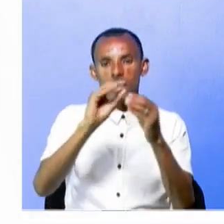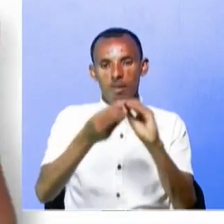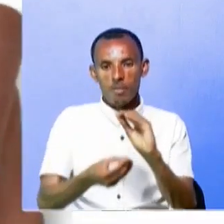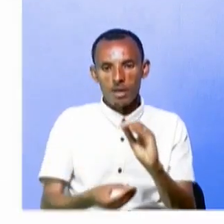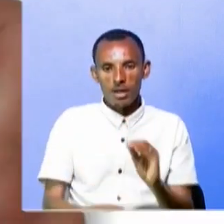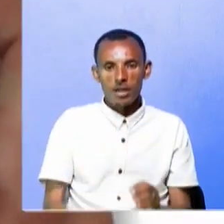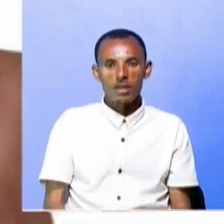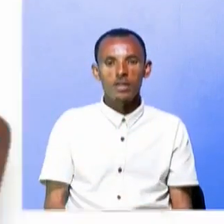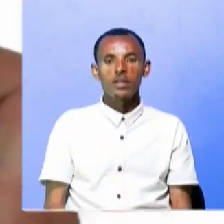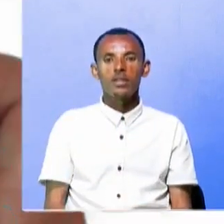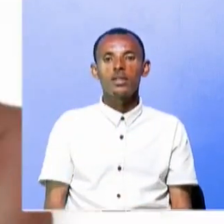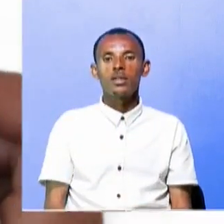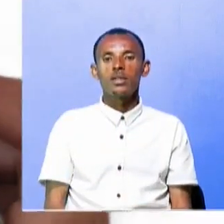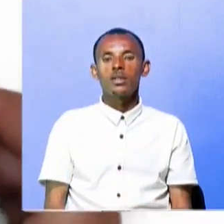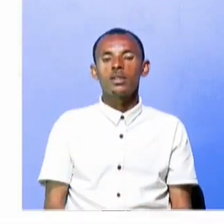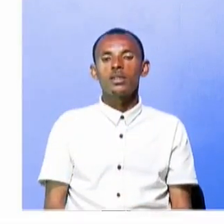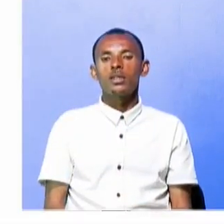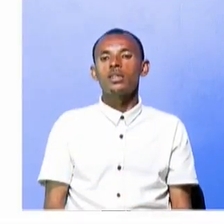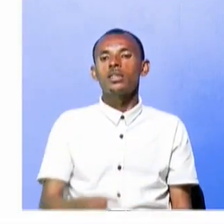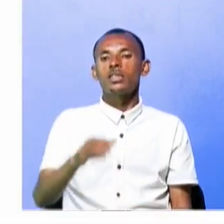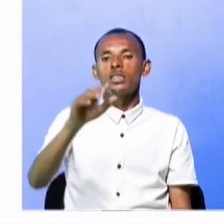this, okay,